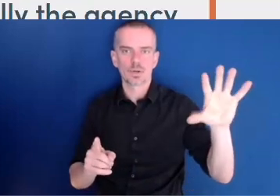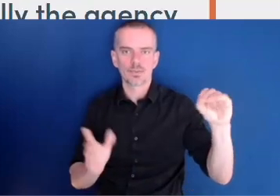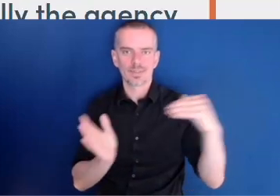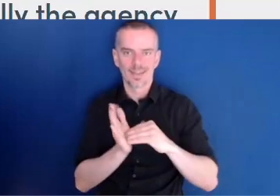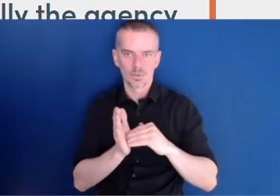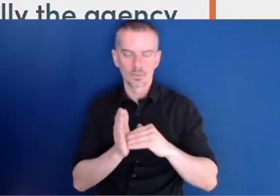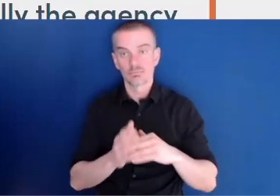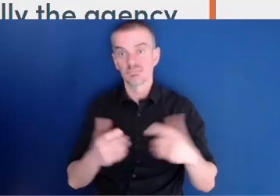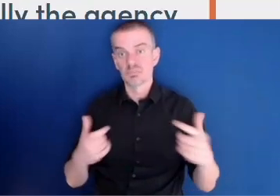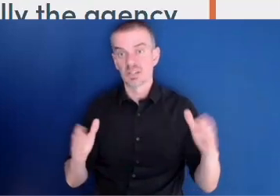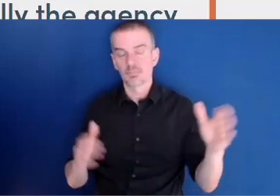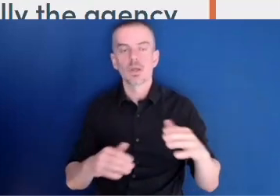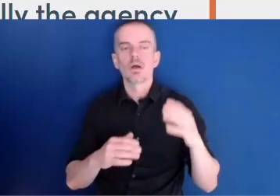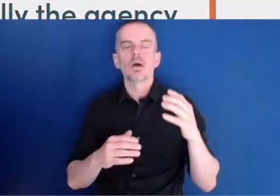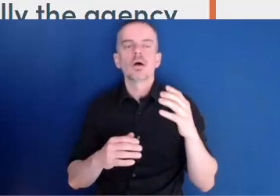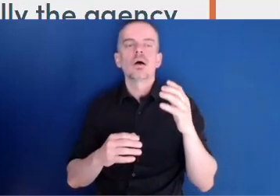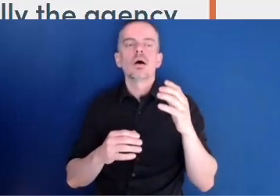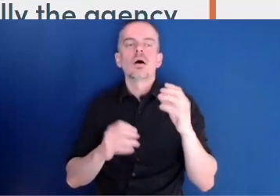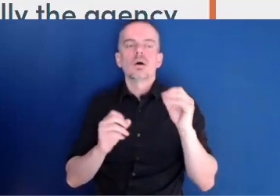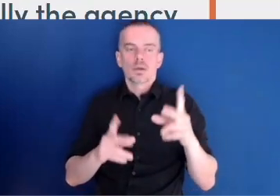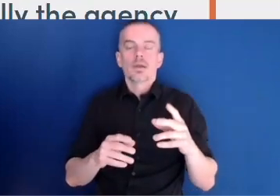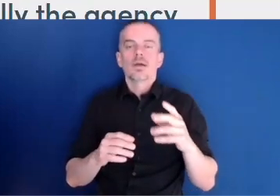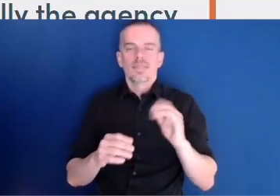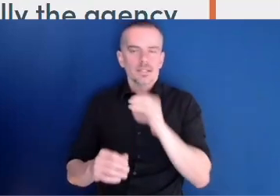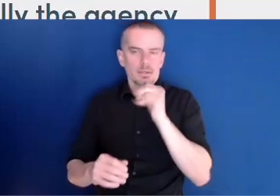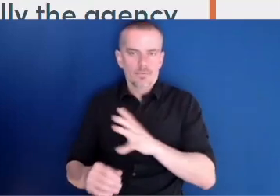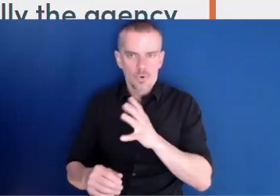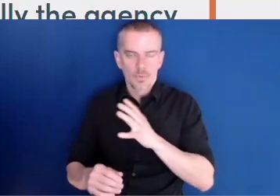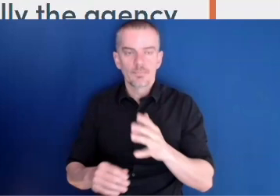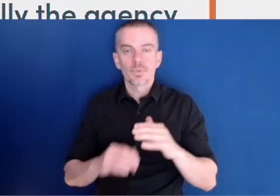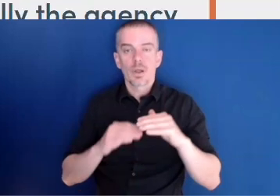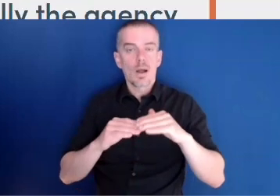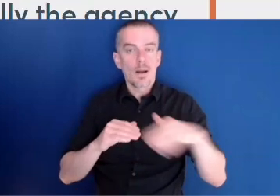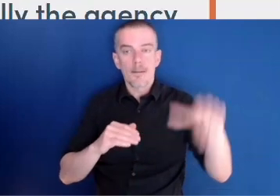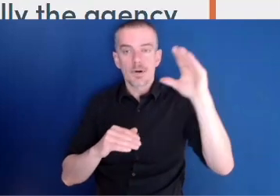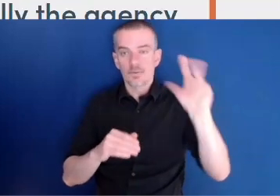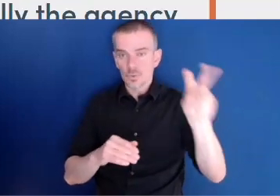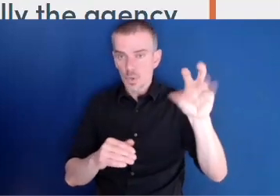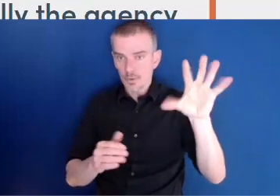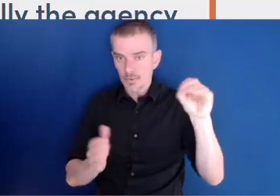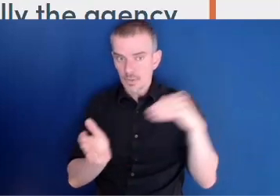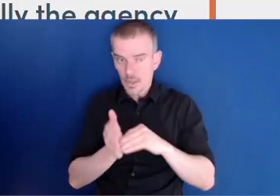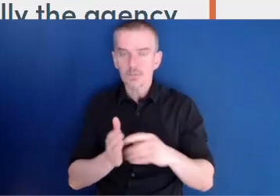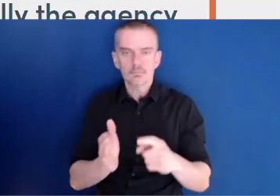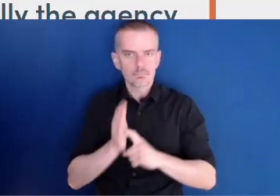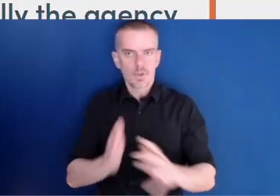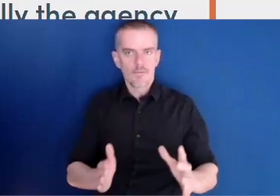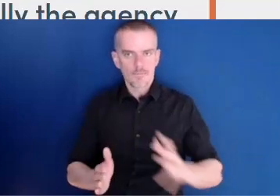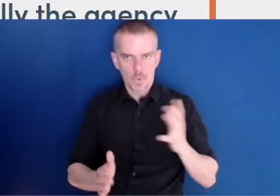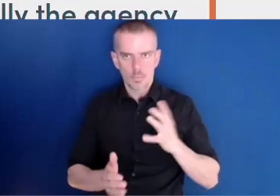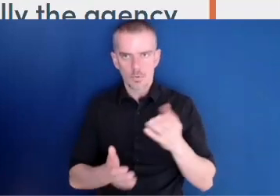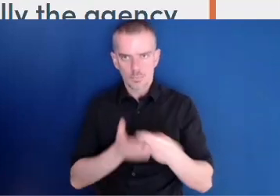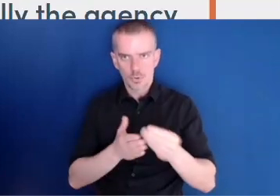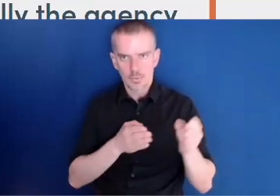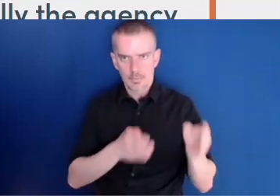anything above $250,000 is going to require formal procurement methods. So those formal